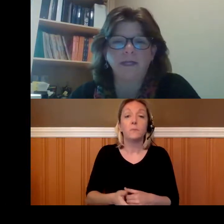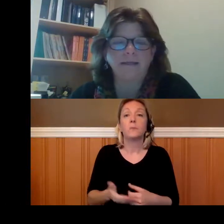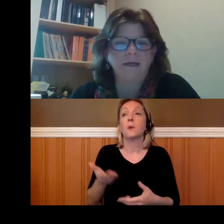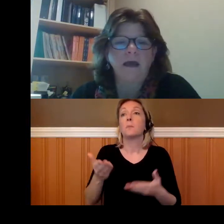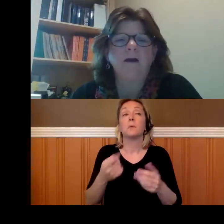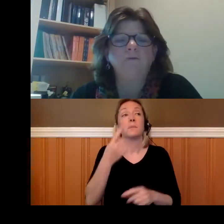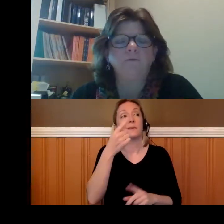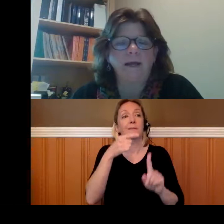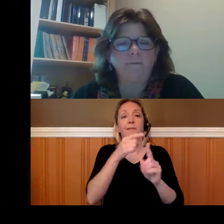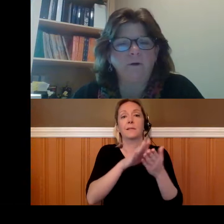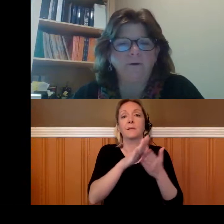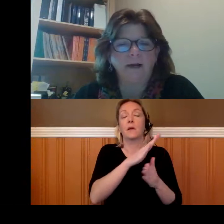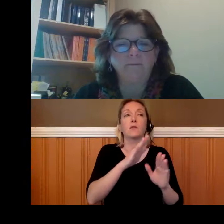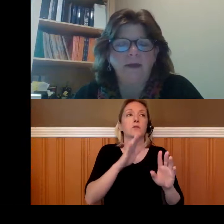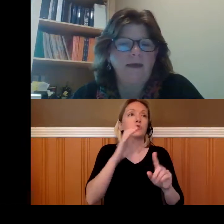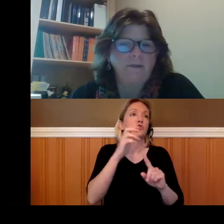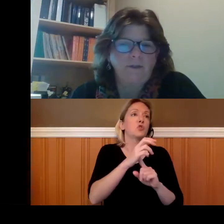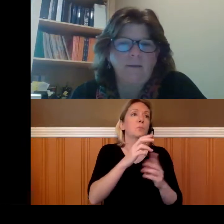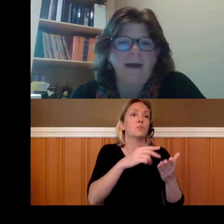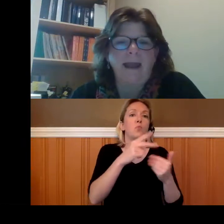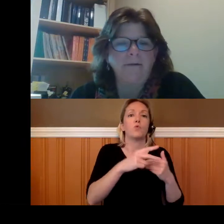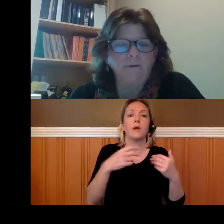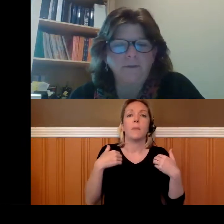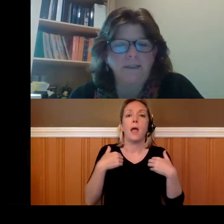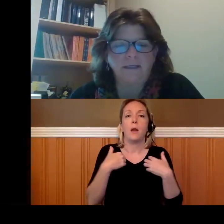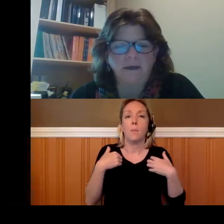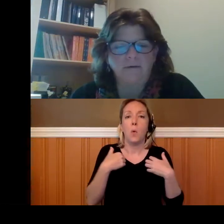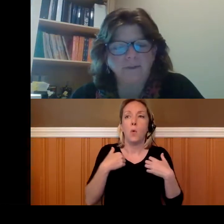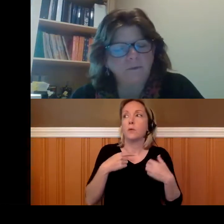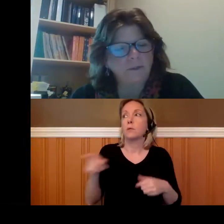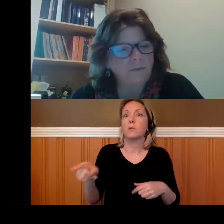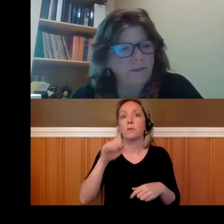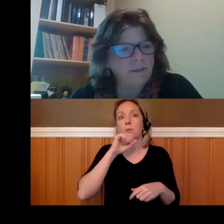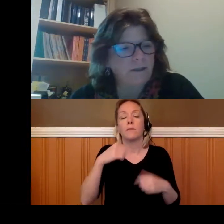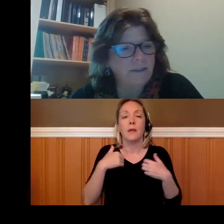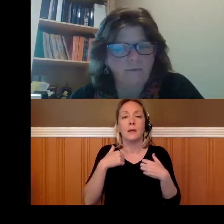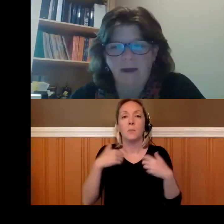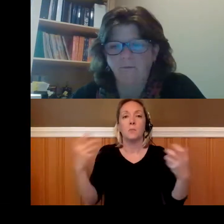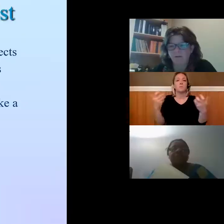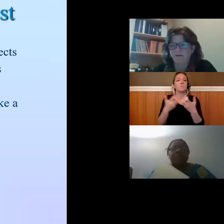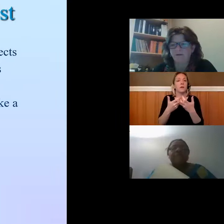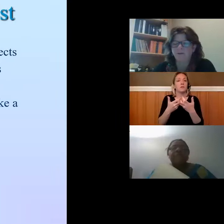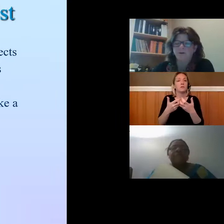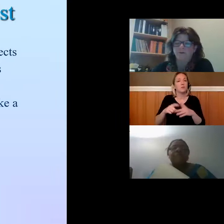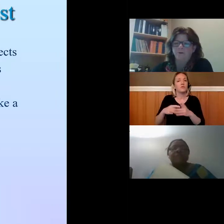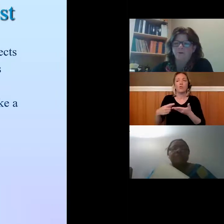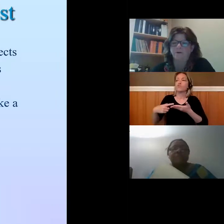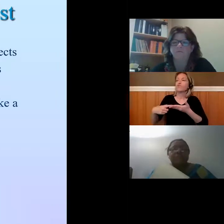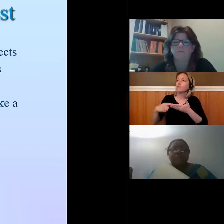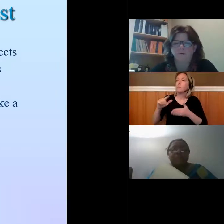great program about animals that they love. So really talk to them about what their interests are and what they're looking